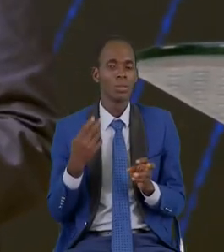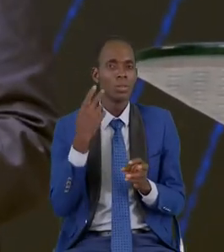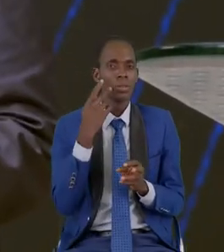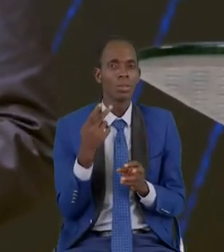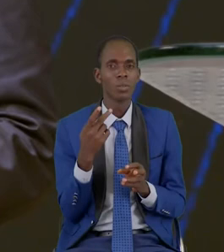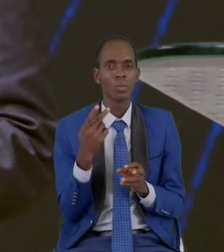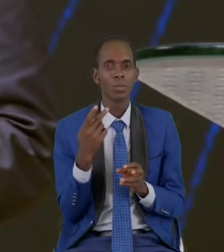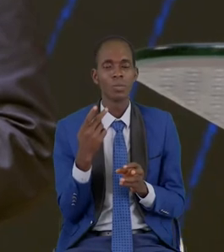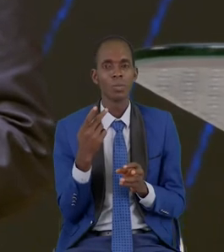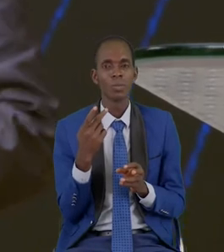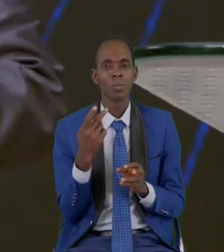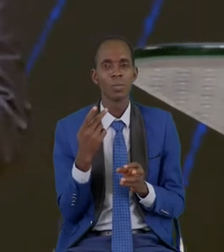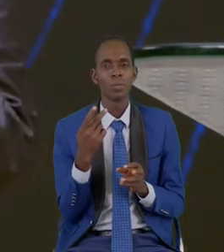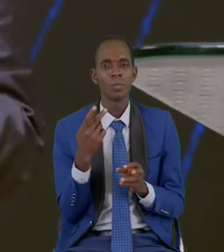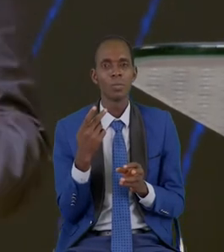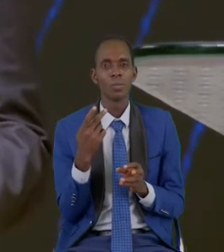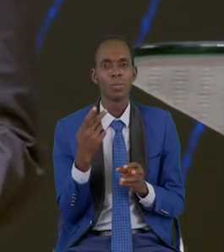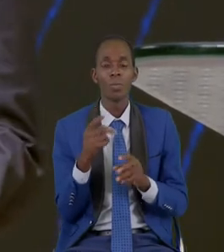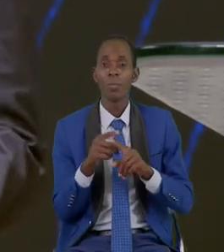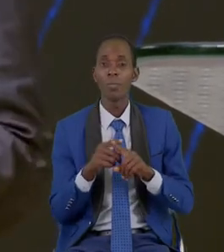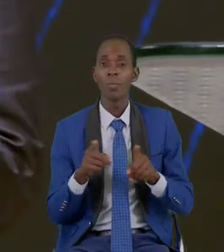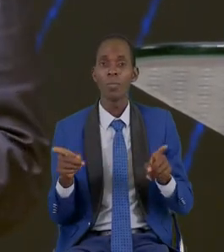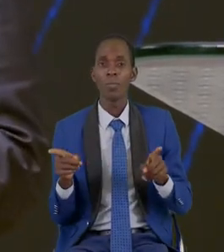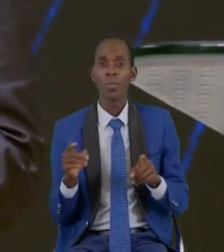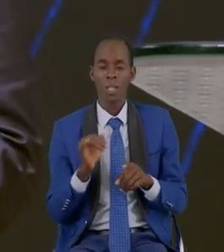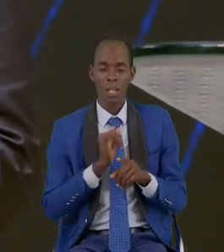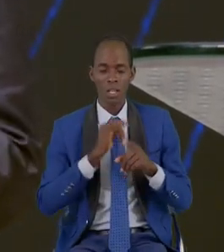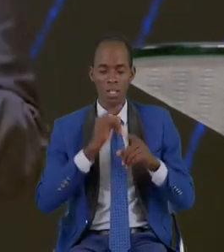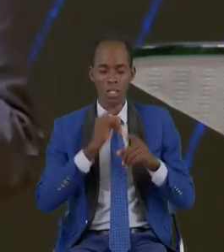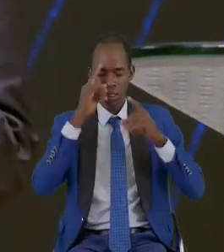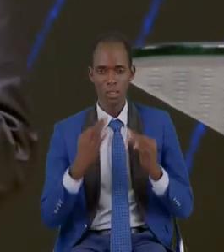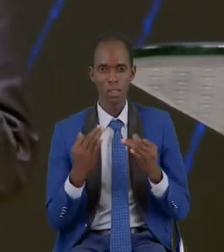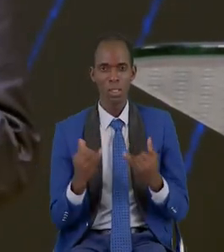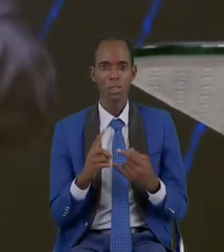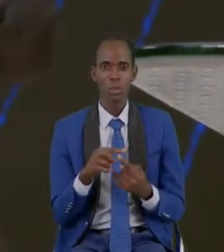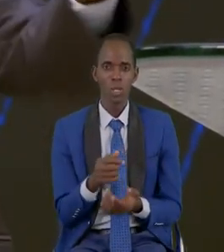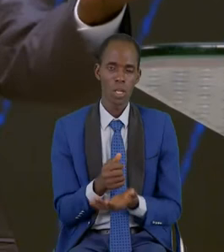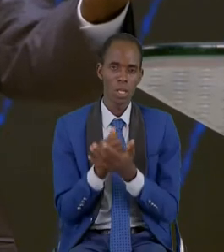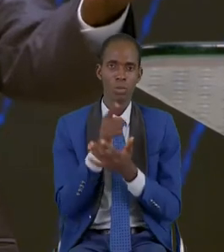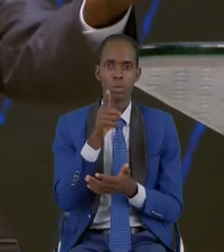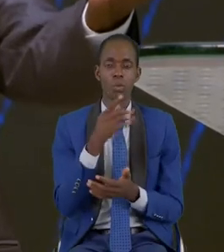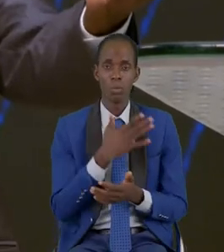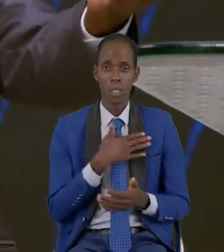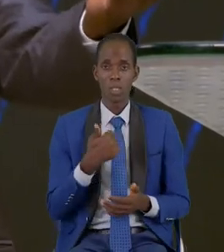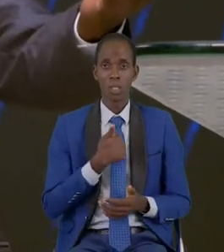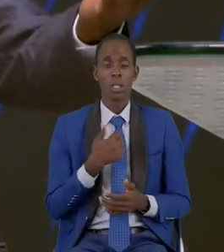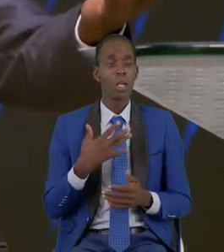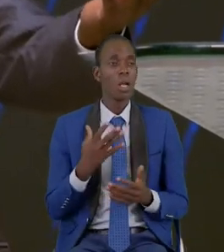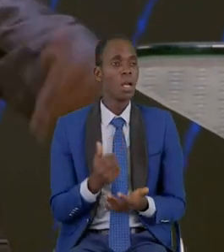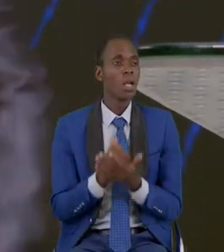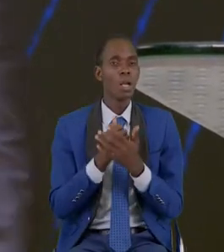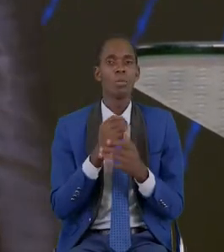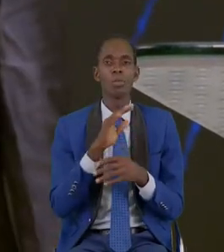long time. But I decided today to help you, and to help myself, and to help the